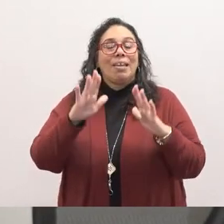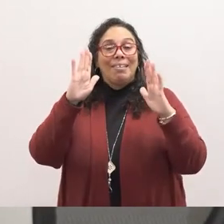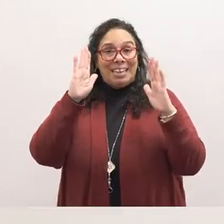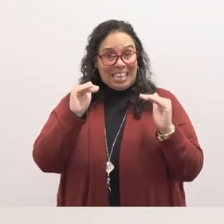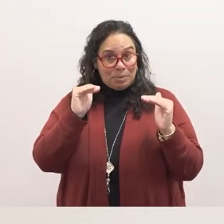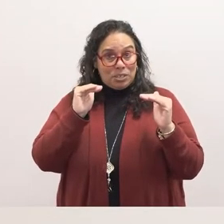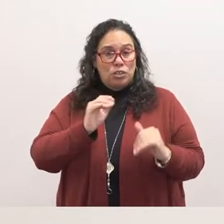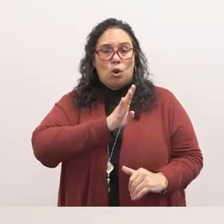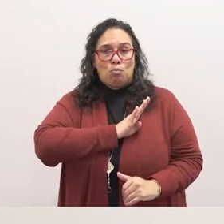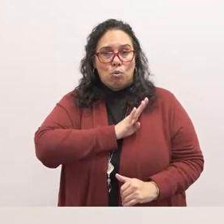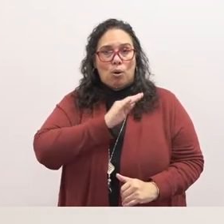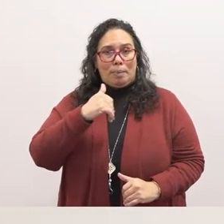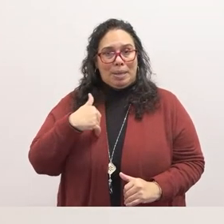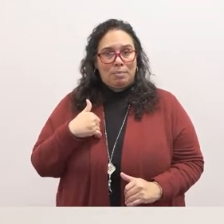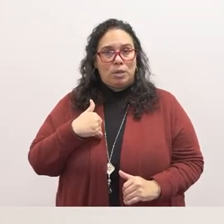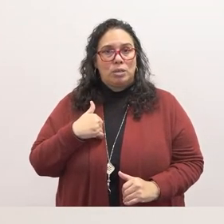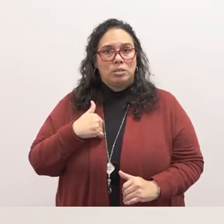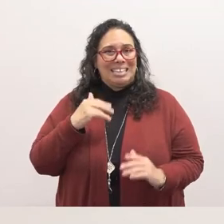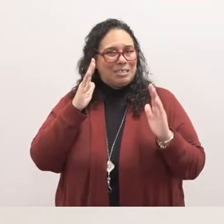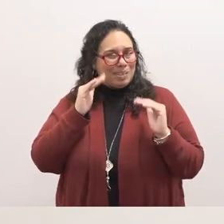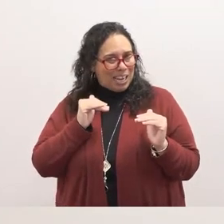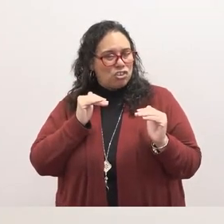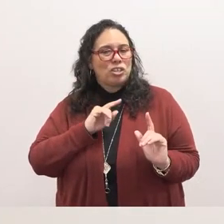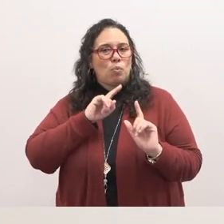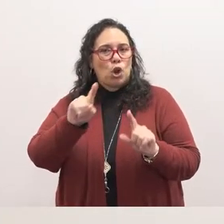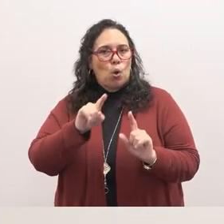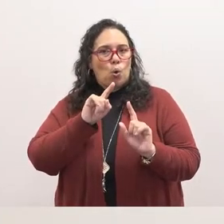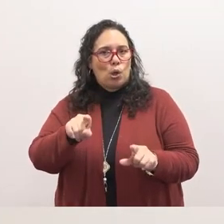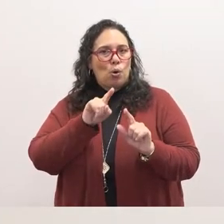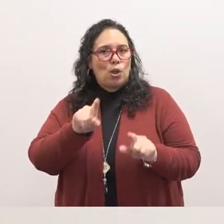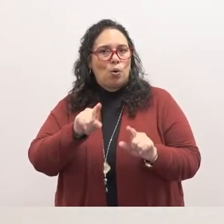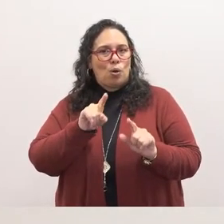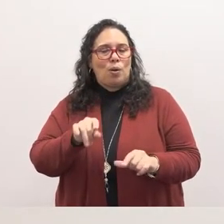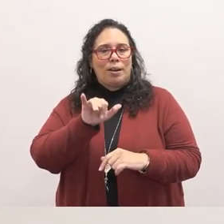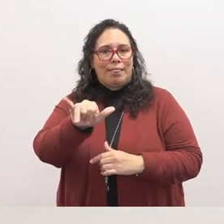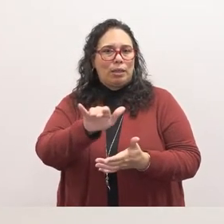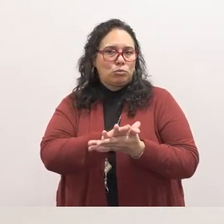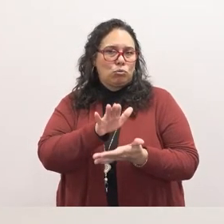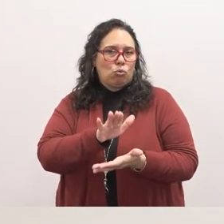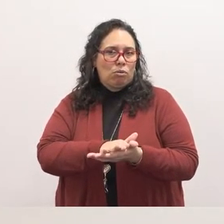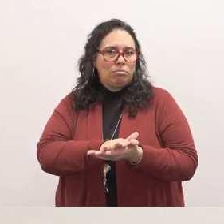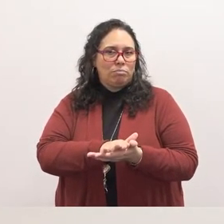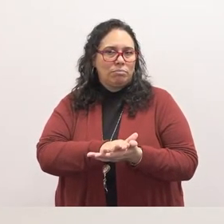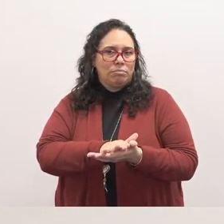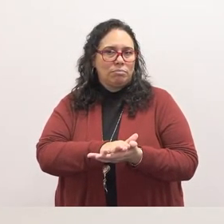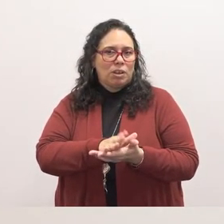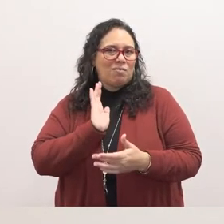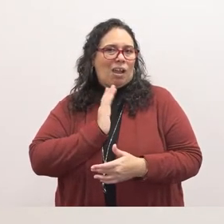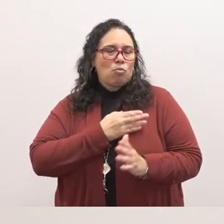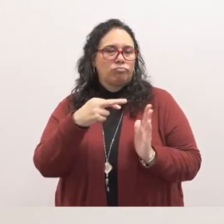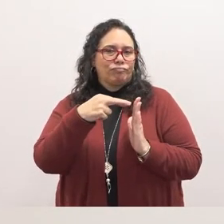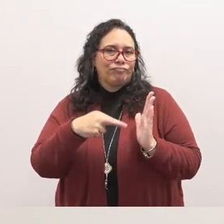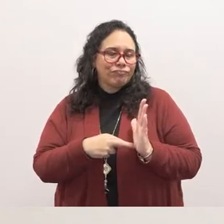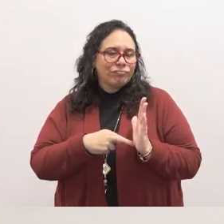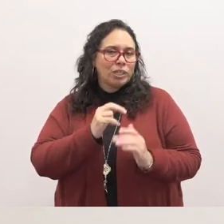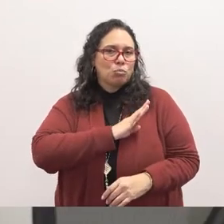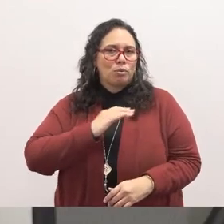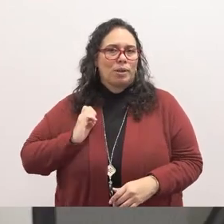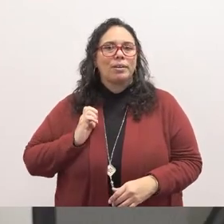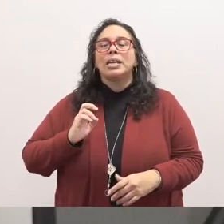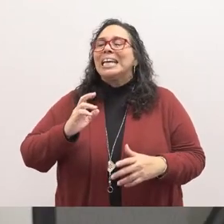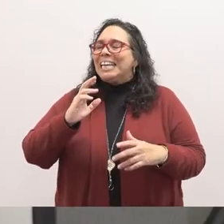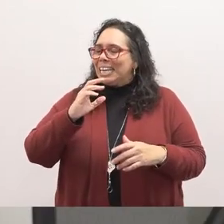as board members, we would be going to things on that campus in our capacity as board members. Yes, that would be excluded.